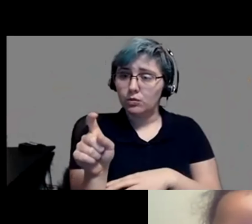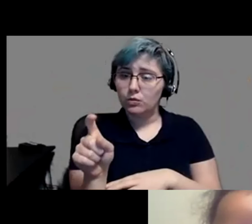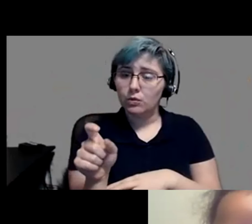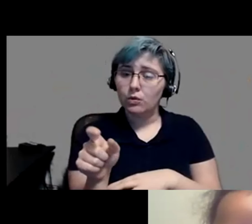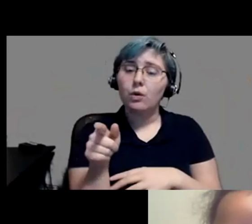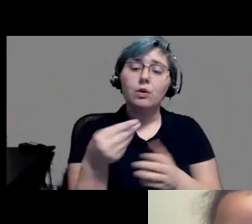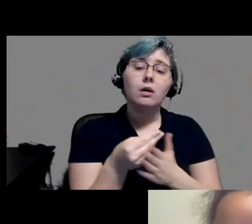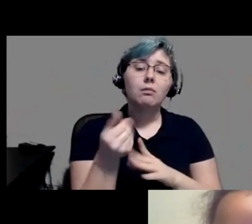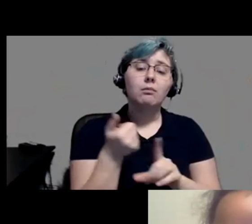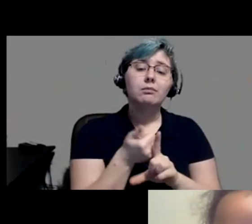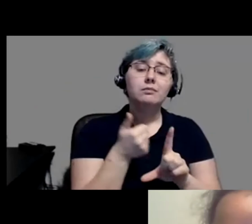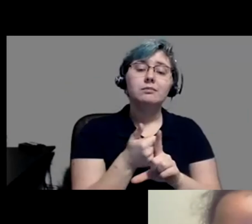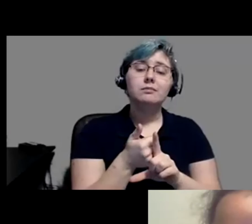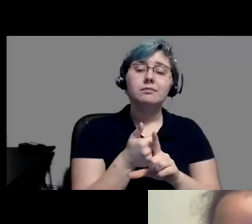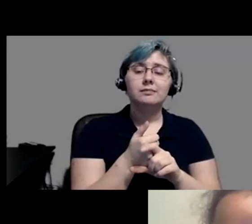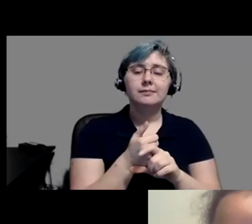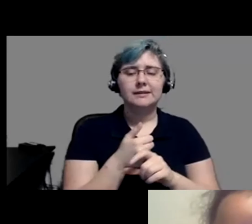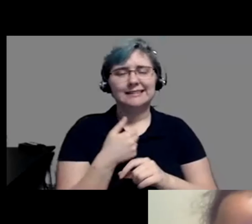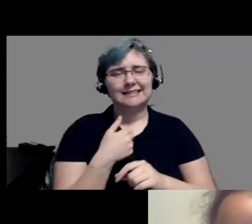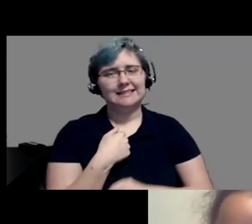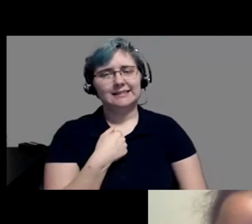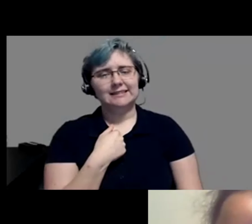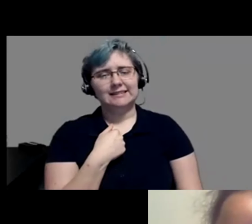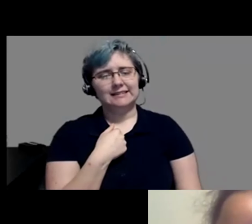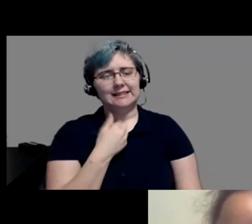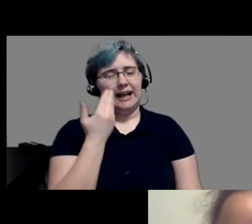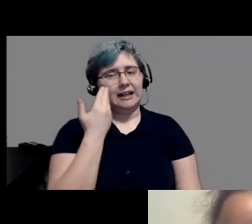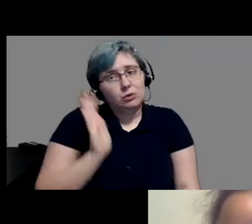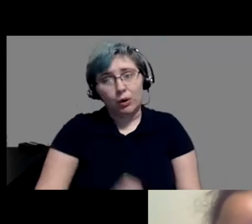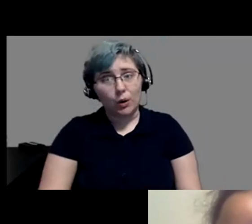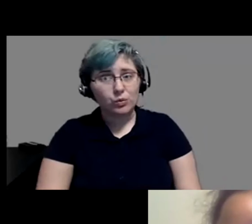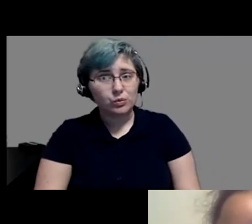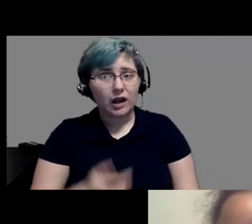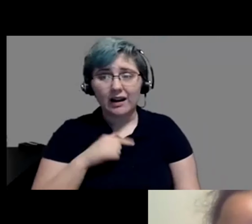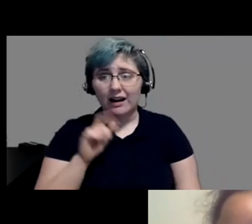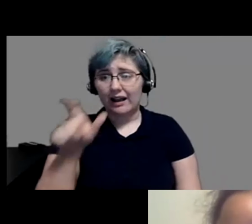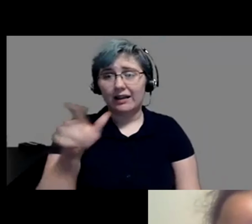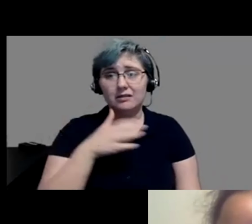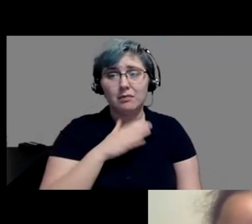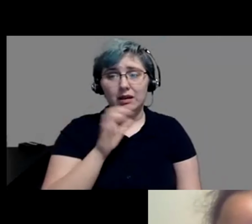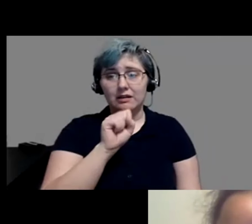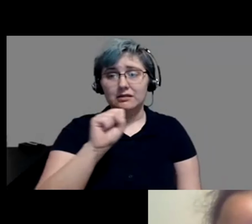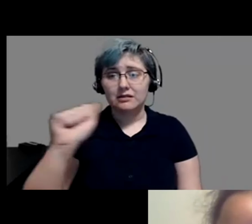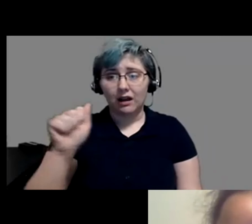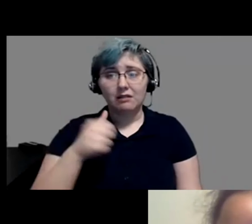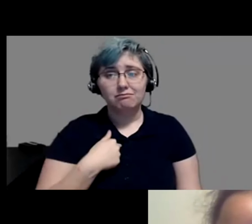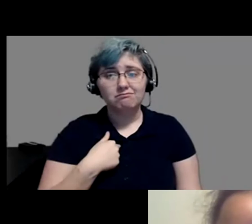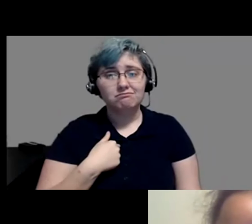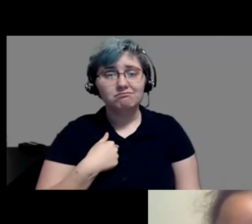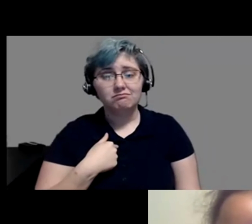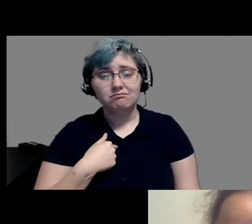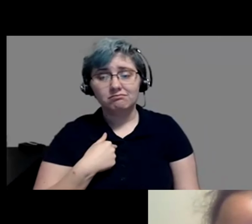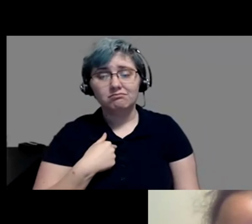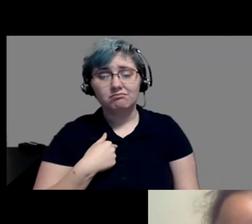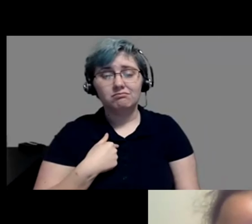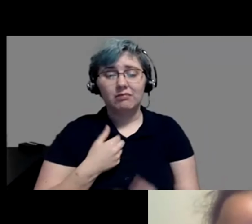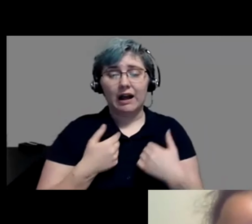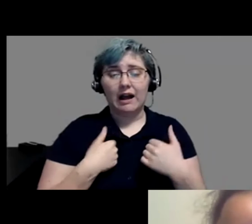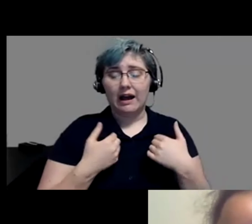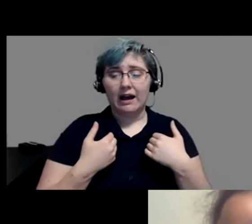buying it on your own? I would probably, I don't know. I would have to ask my SSA on that. I have